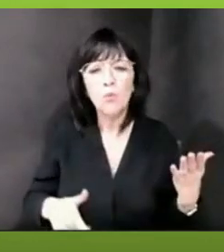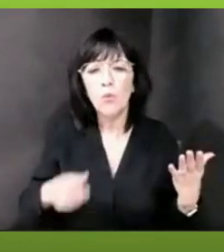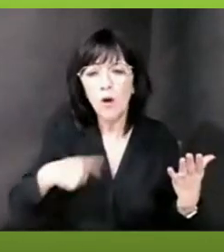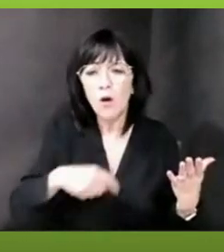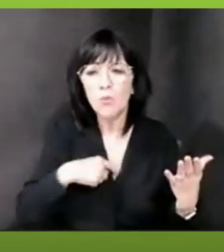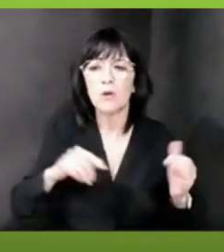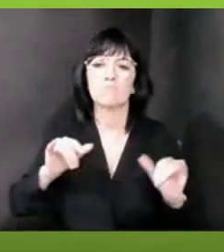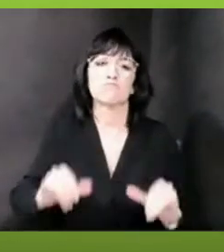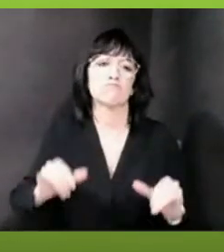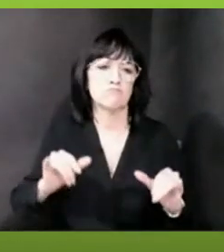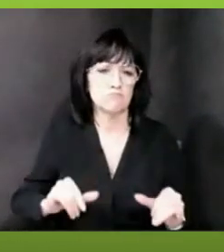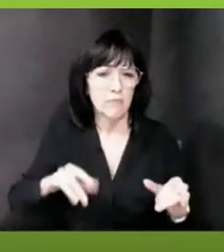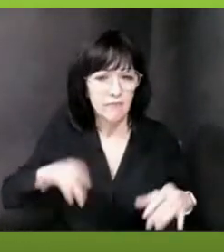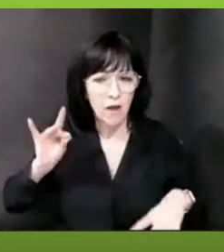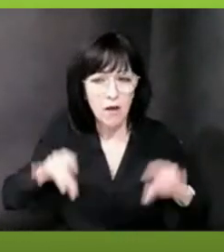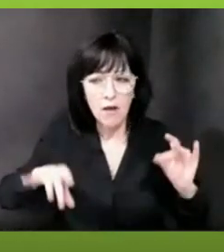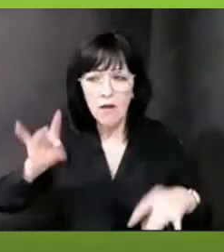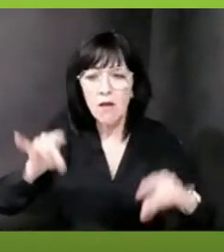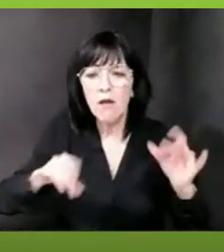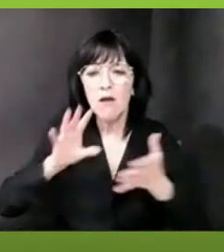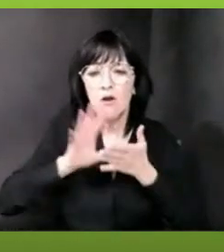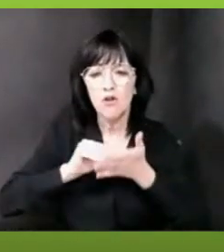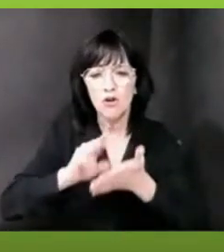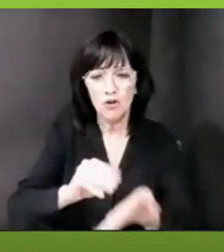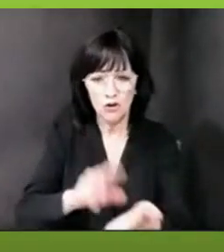in general across the country?